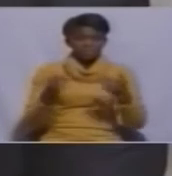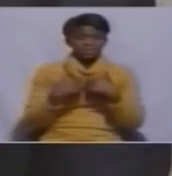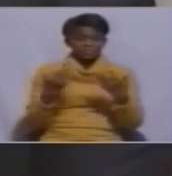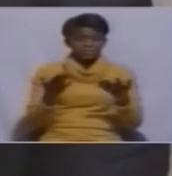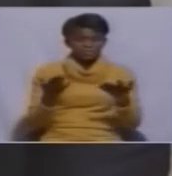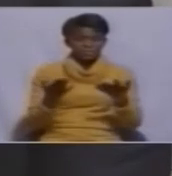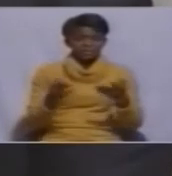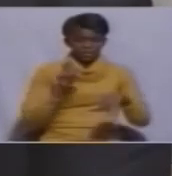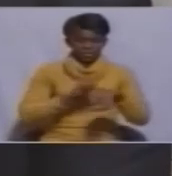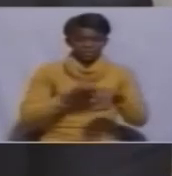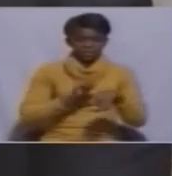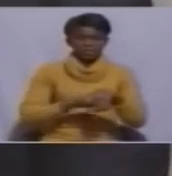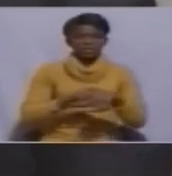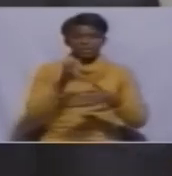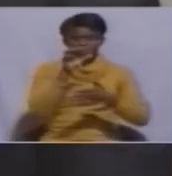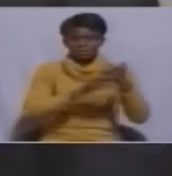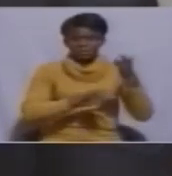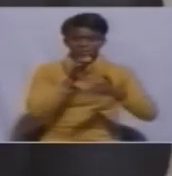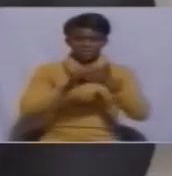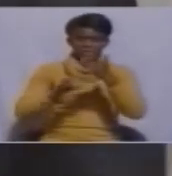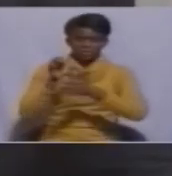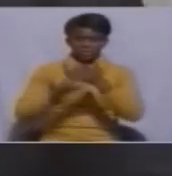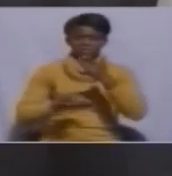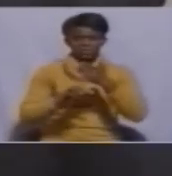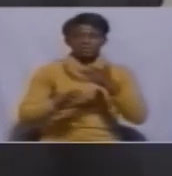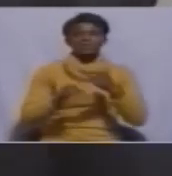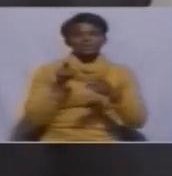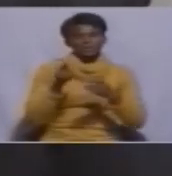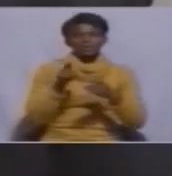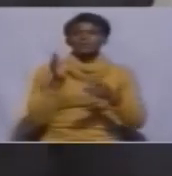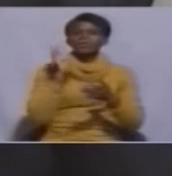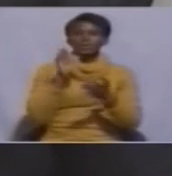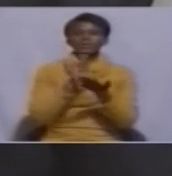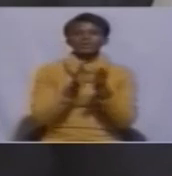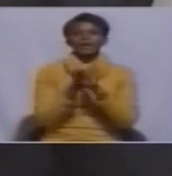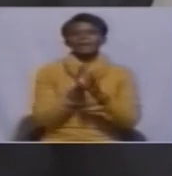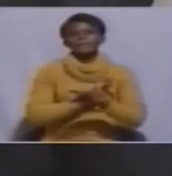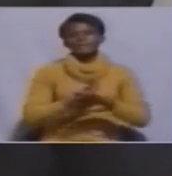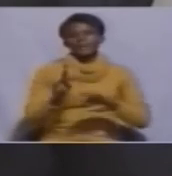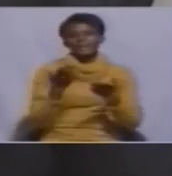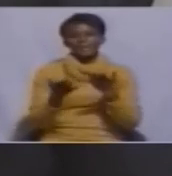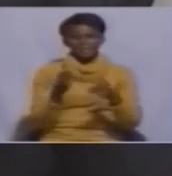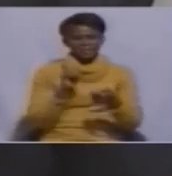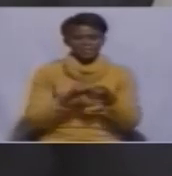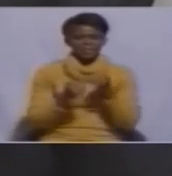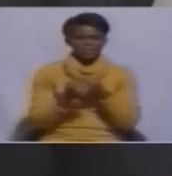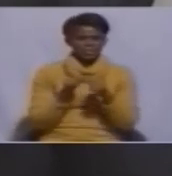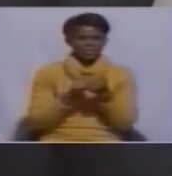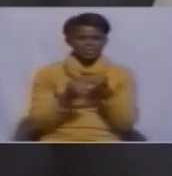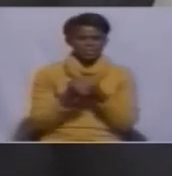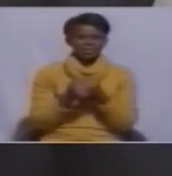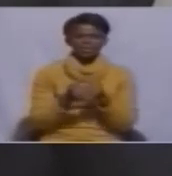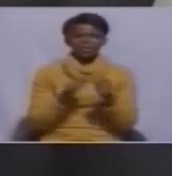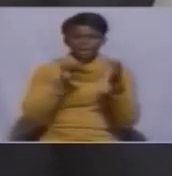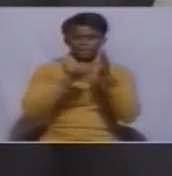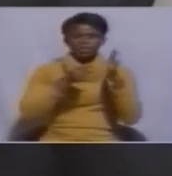the moment any of these clauses chip in, then the seat will be vacant. The only good point